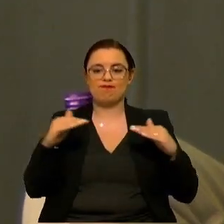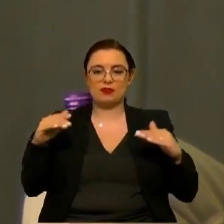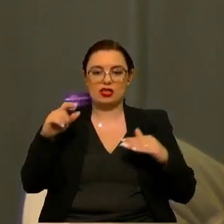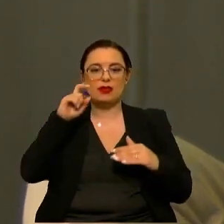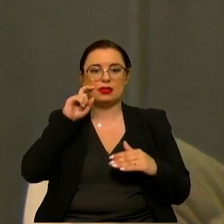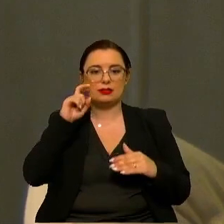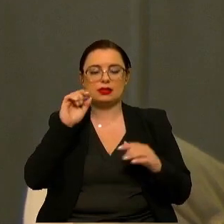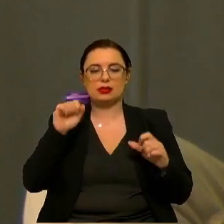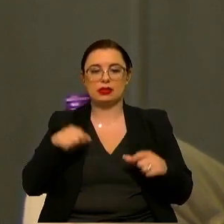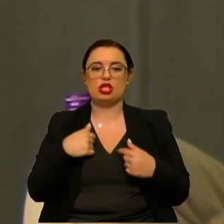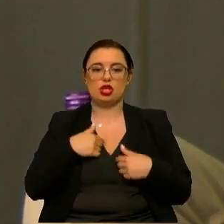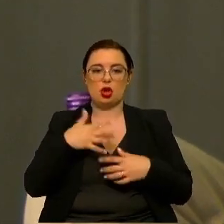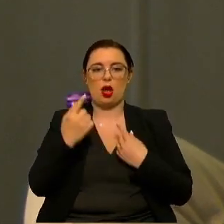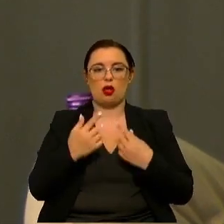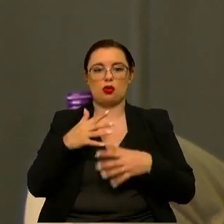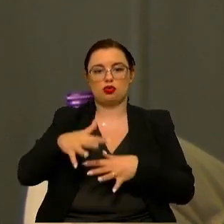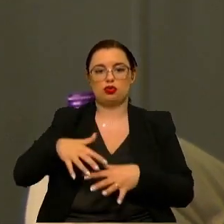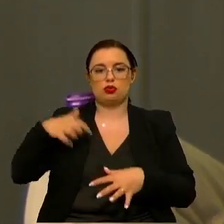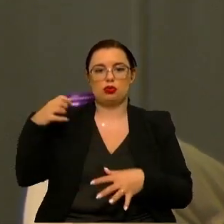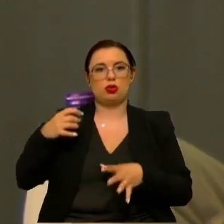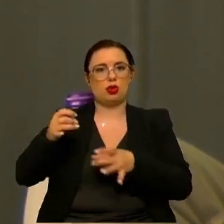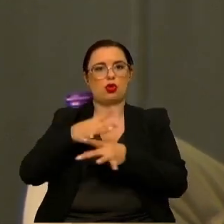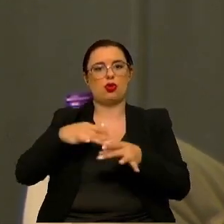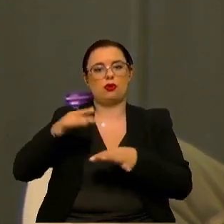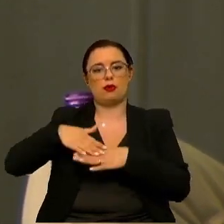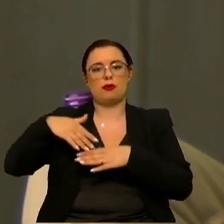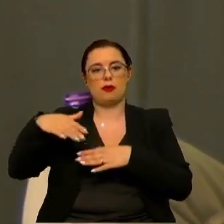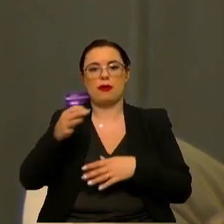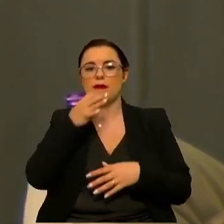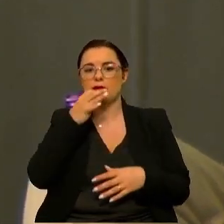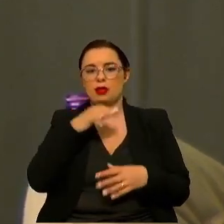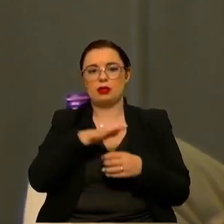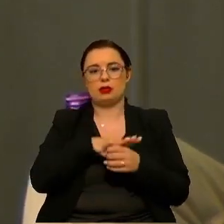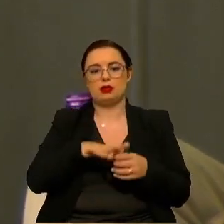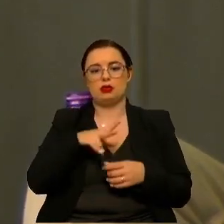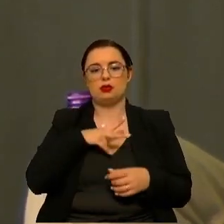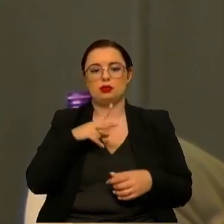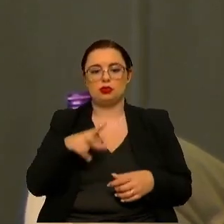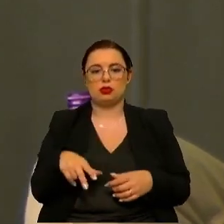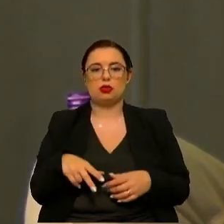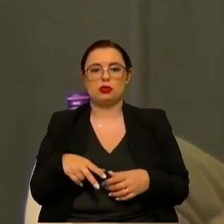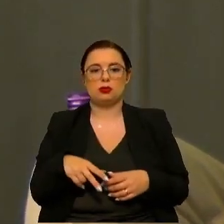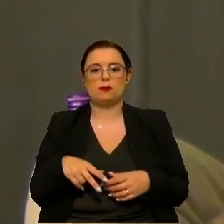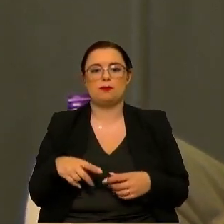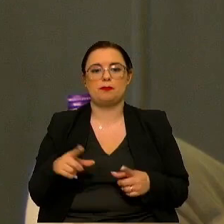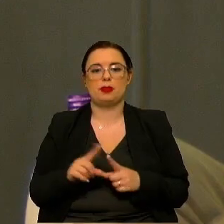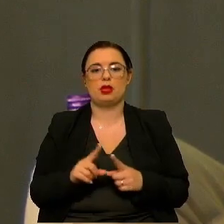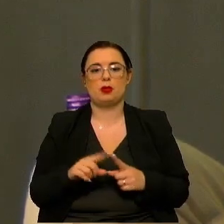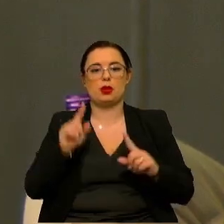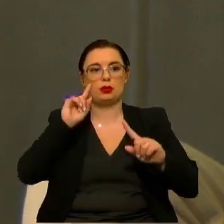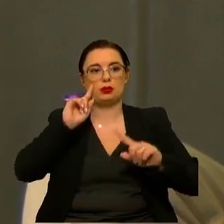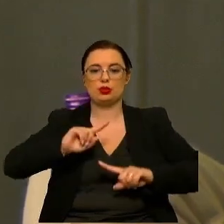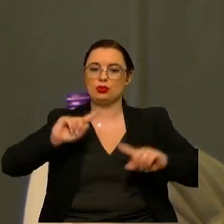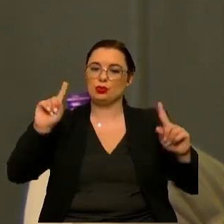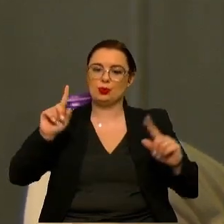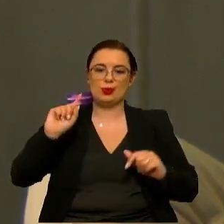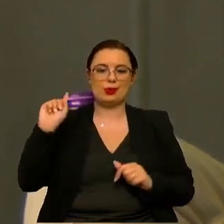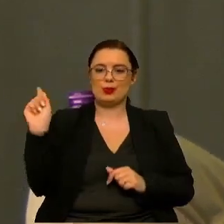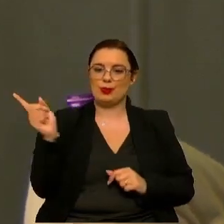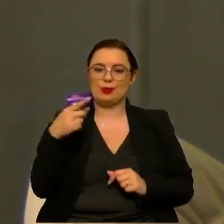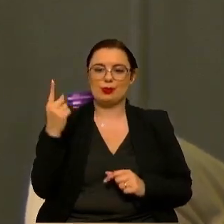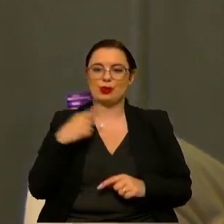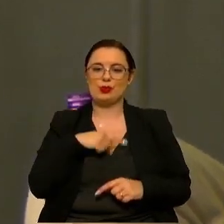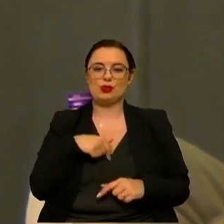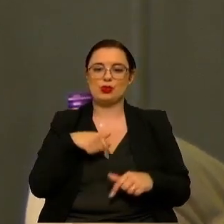level, yes. I have attended congresses outside Europe presenting the Portuguese case, and it has been